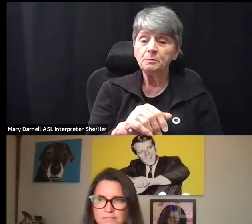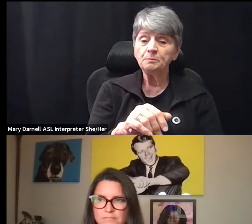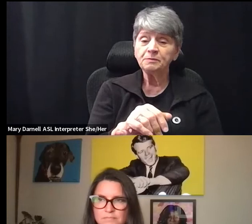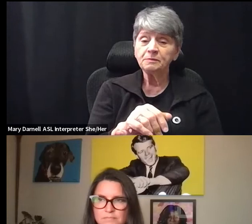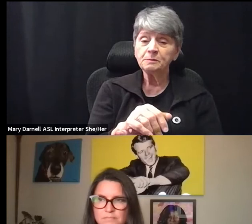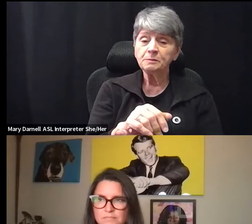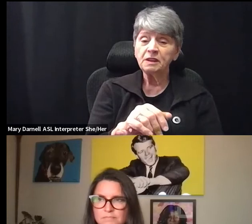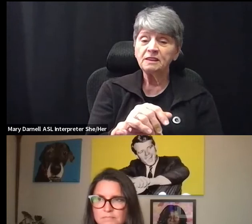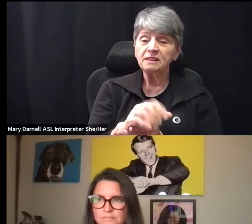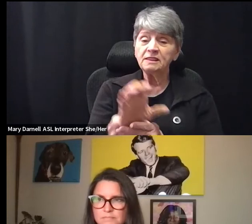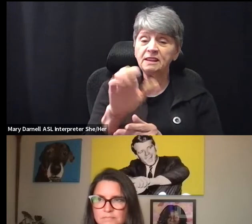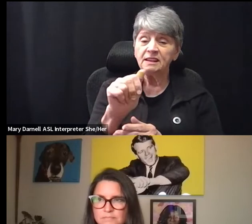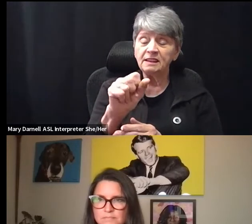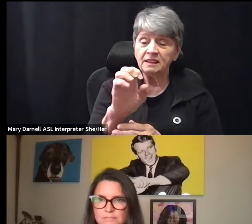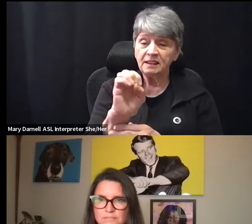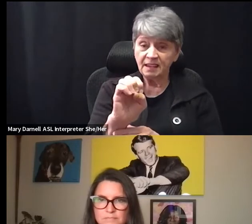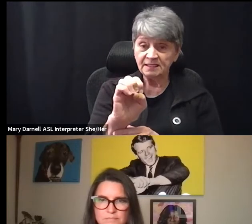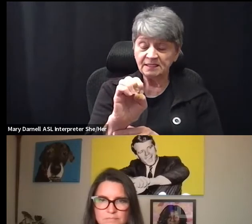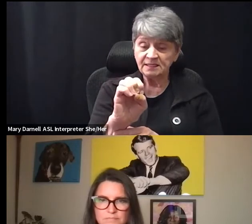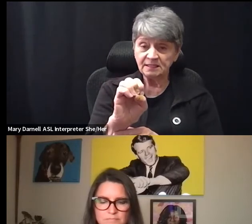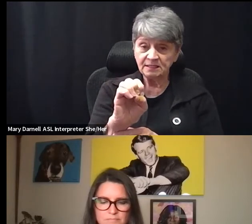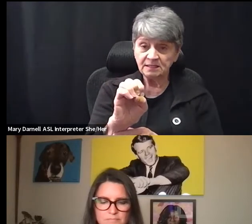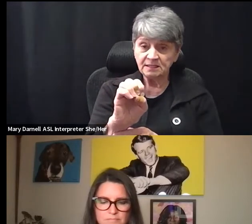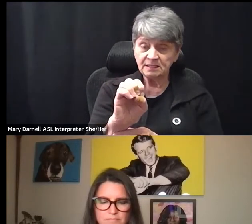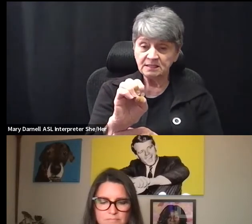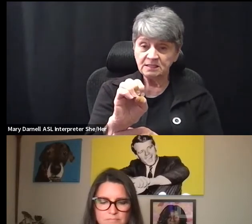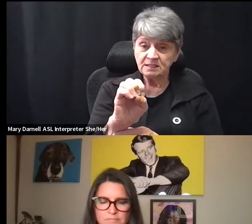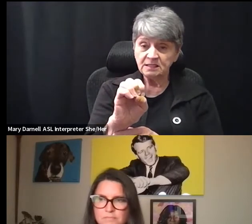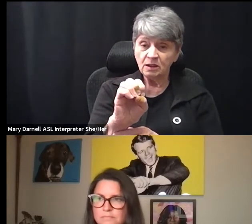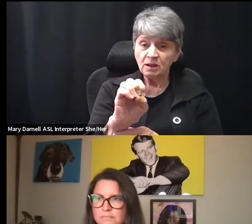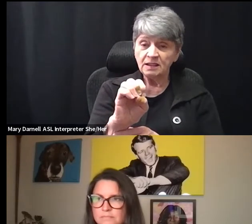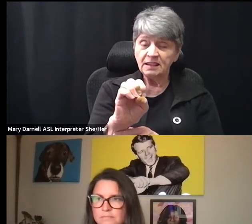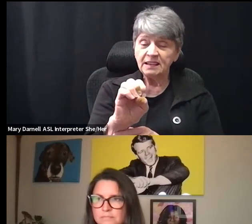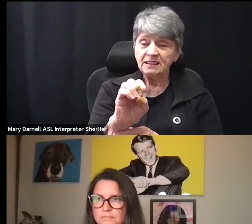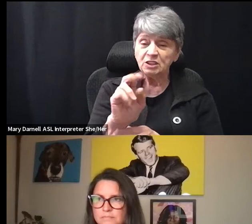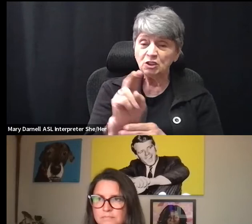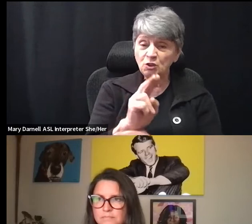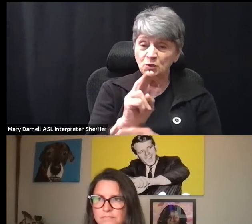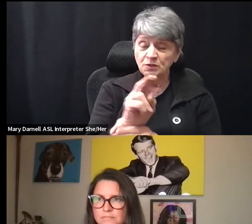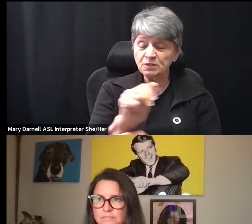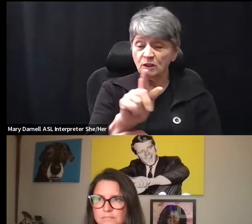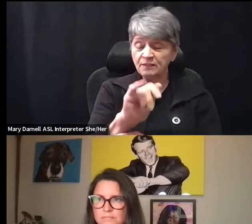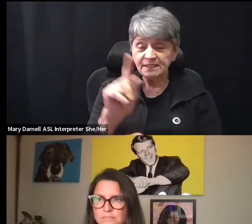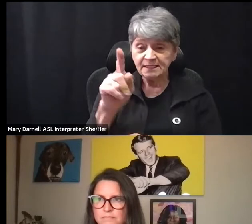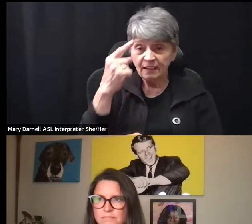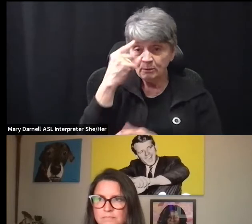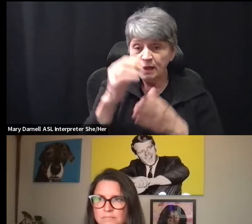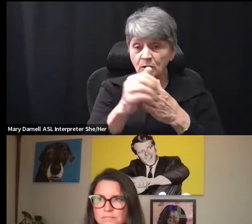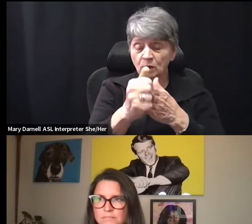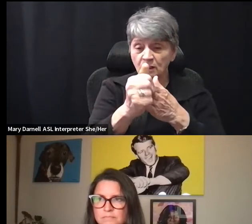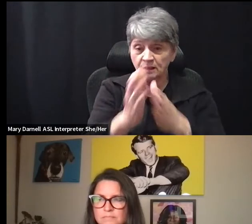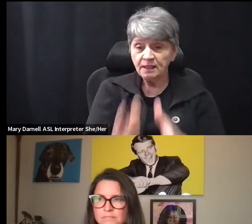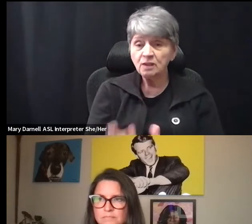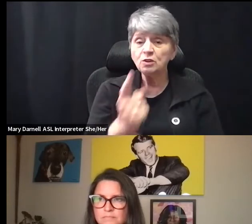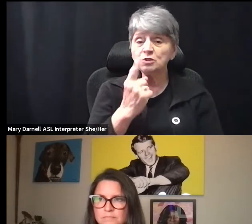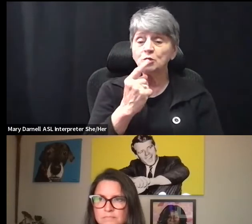v. Wade, where we cite all of these governmental leaders who are involved in these